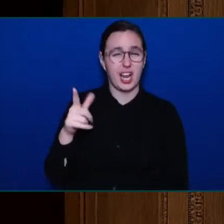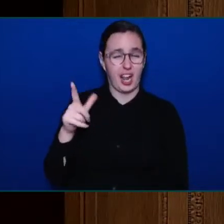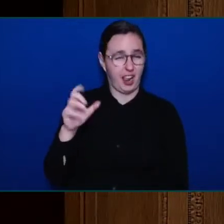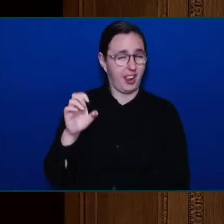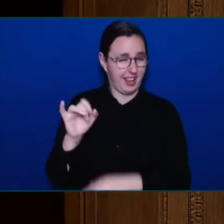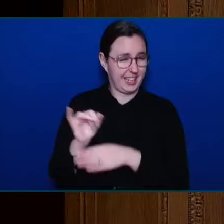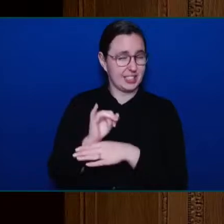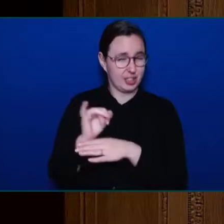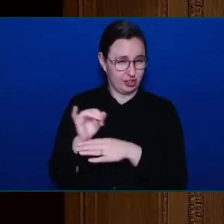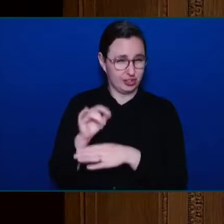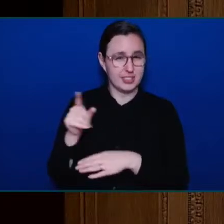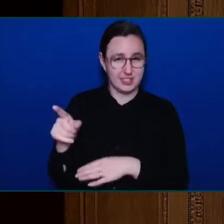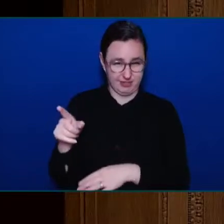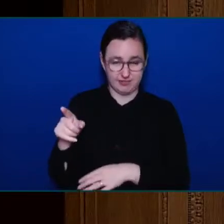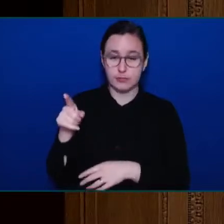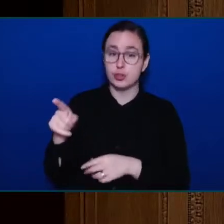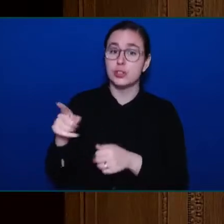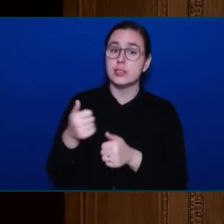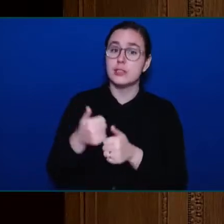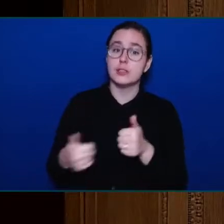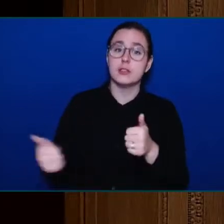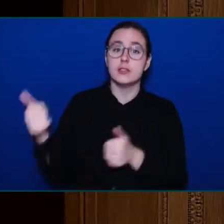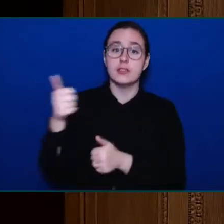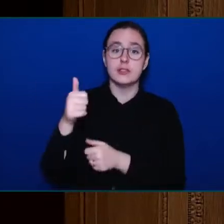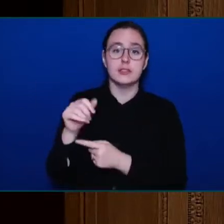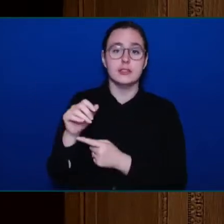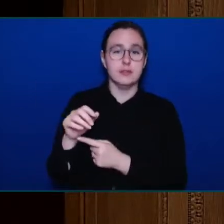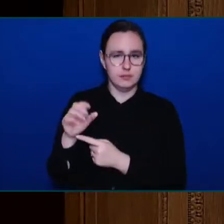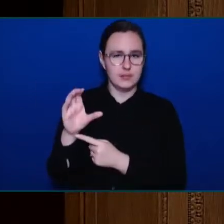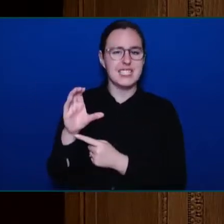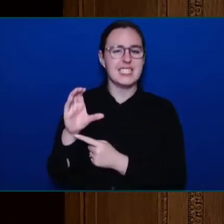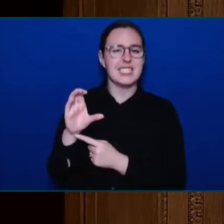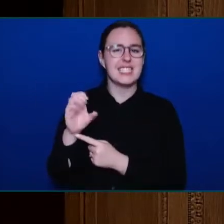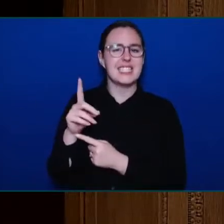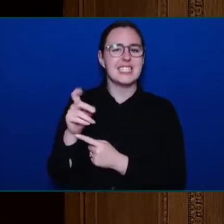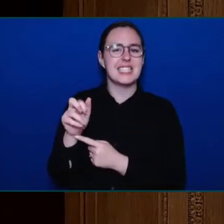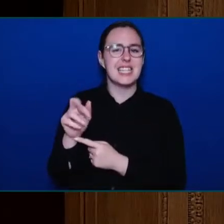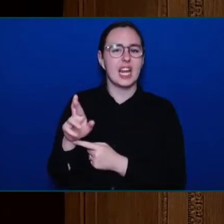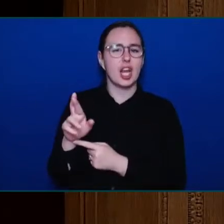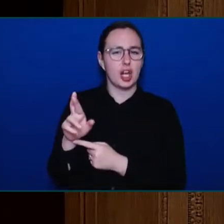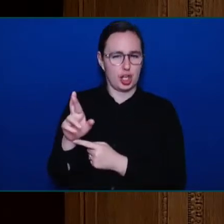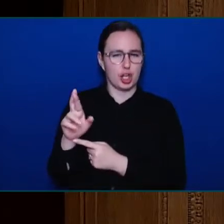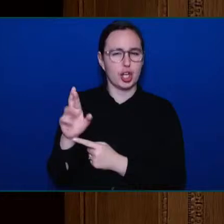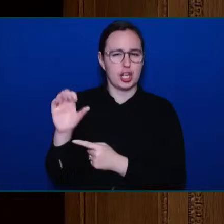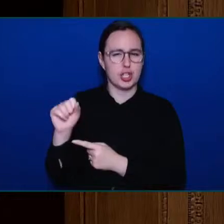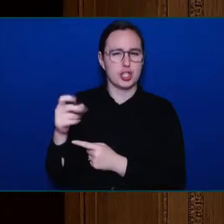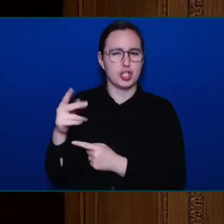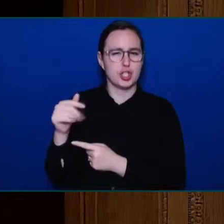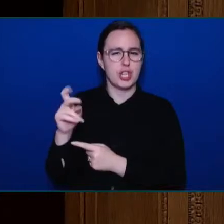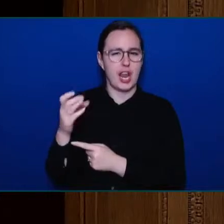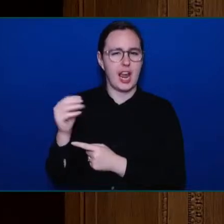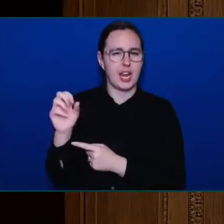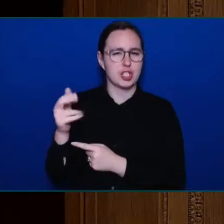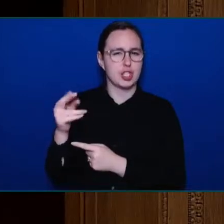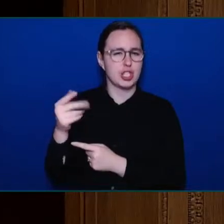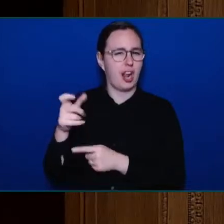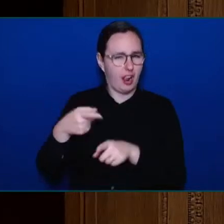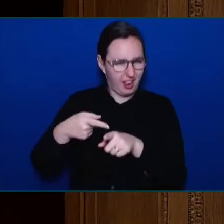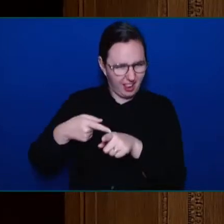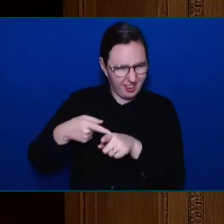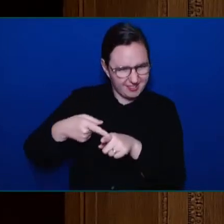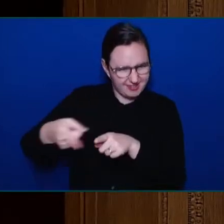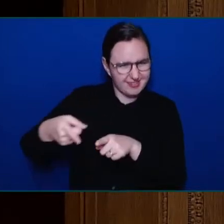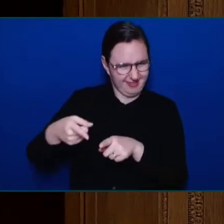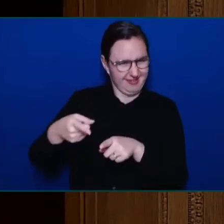sector. I know members will want to welcome her to Victoria and the precincts, but she is here because Cedar Shake and